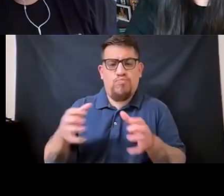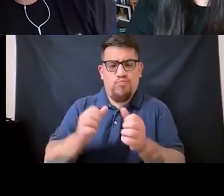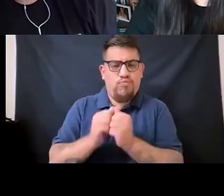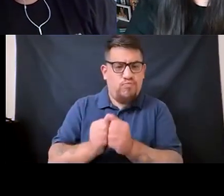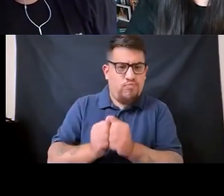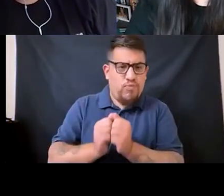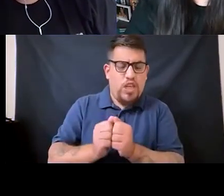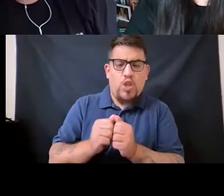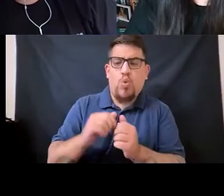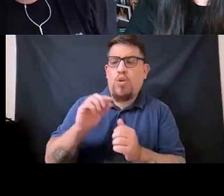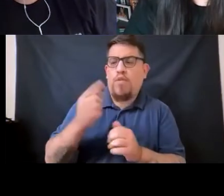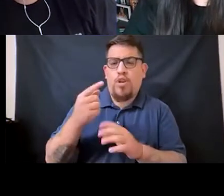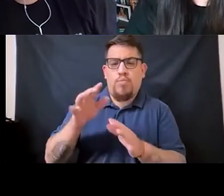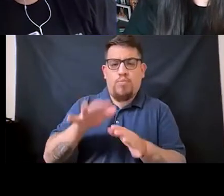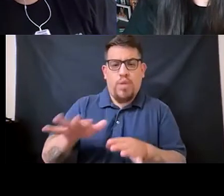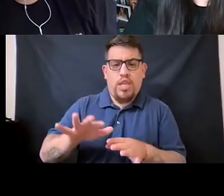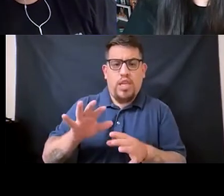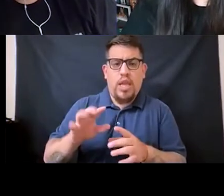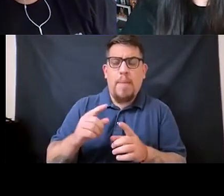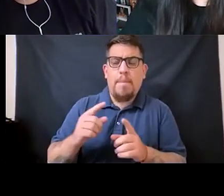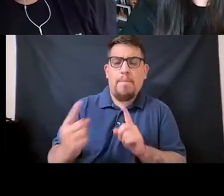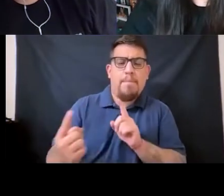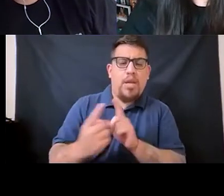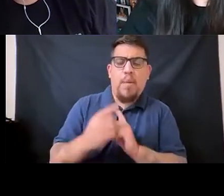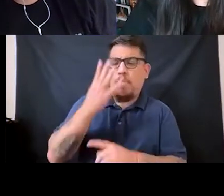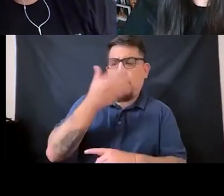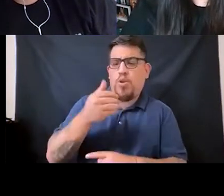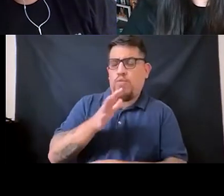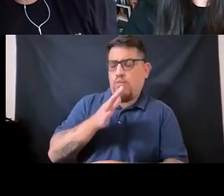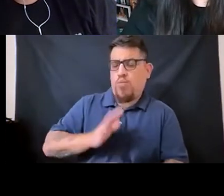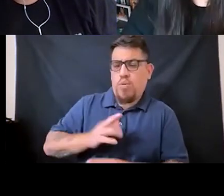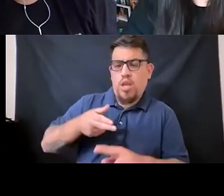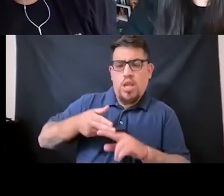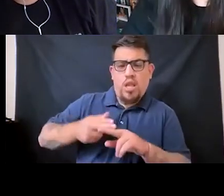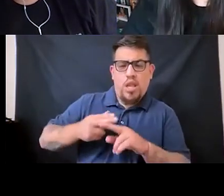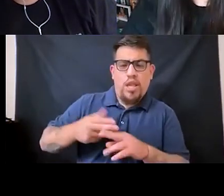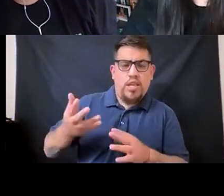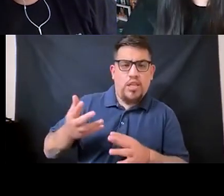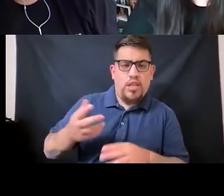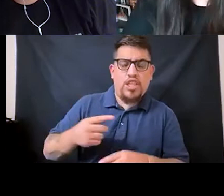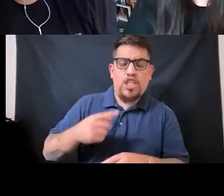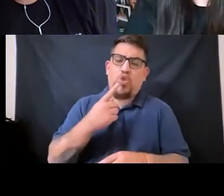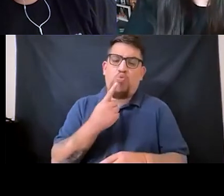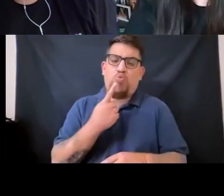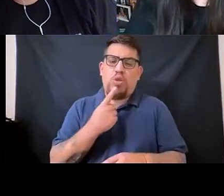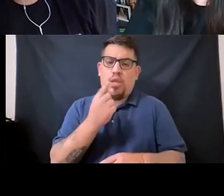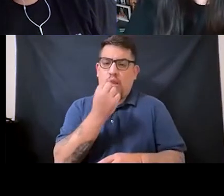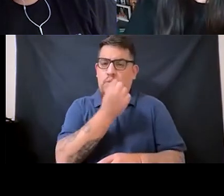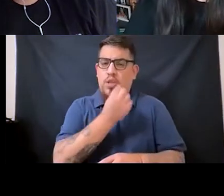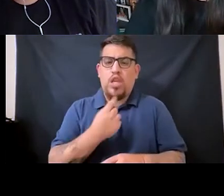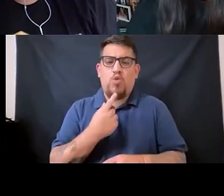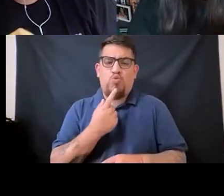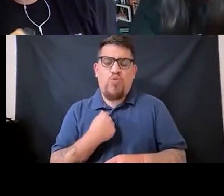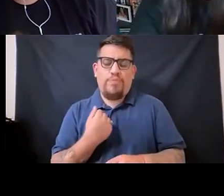this beautiful woman of size. And she just had the reddest lipstick, and she was